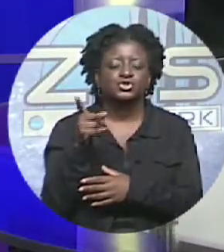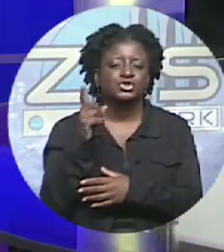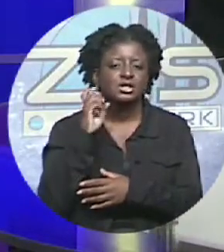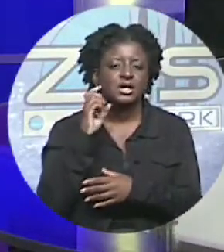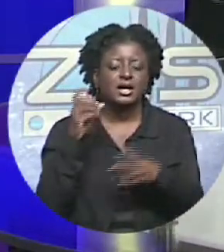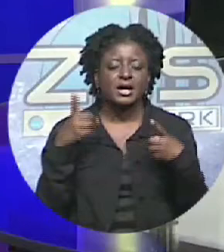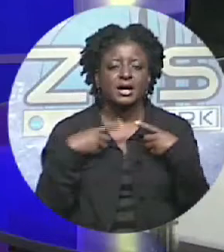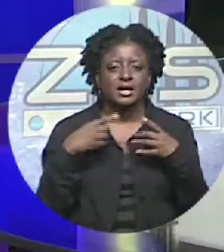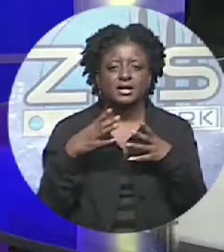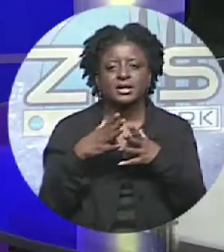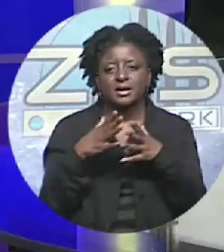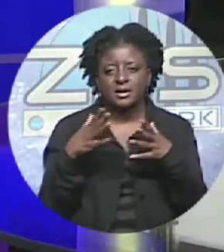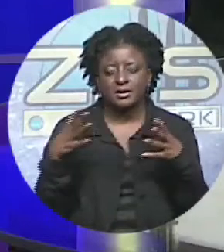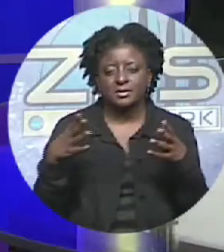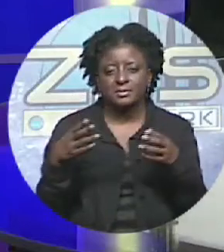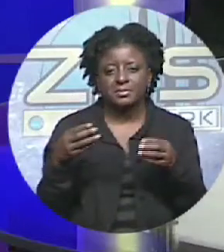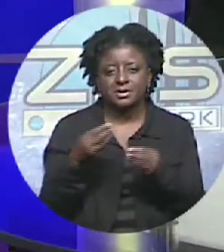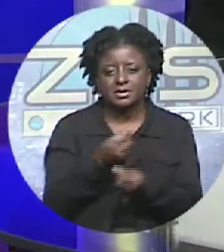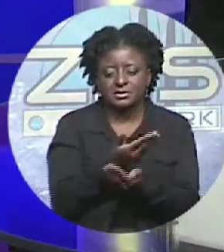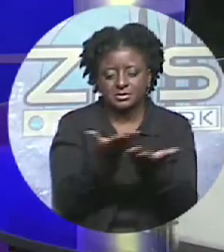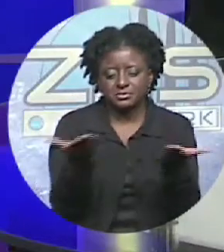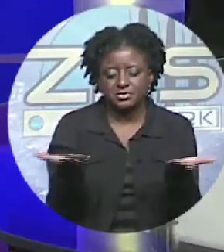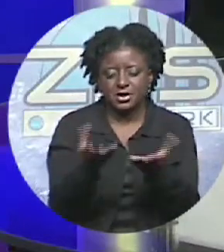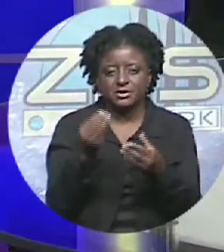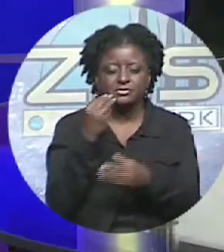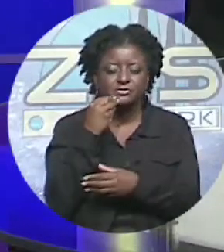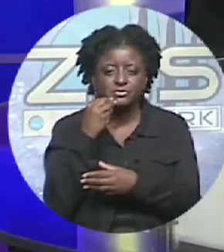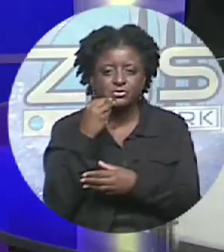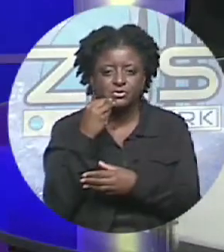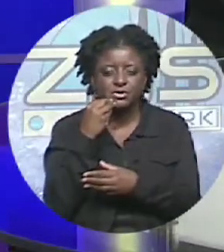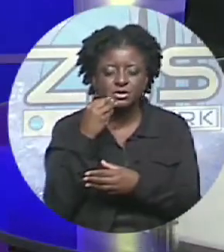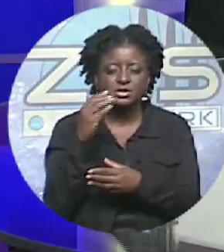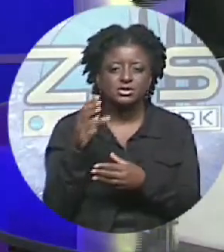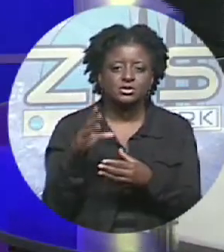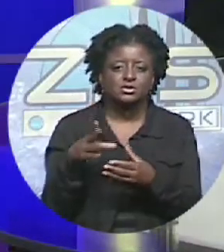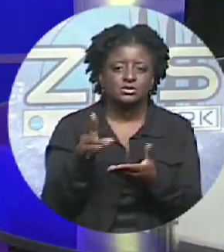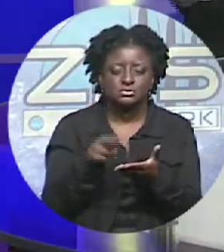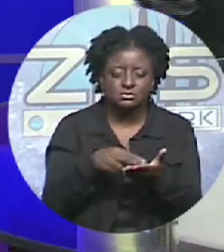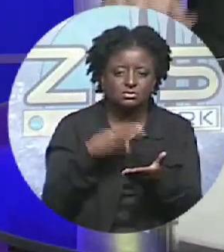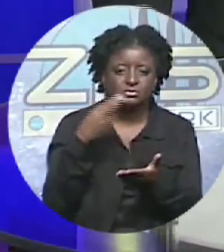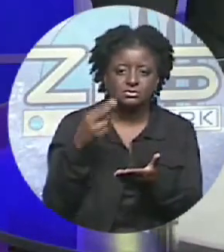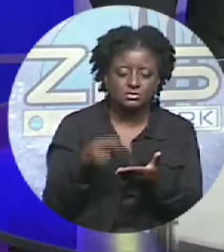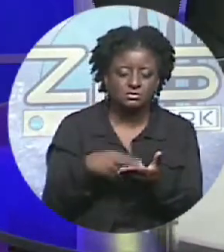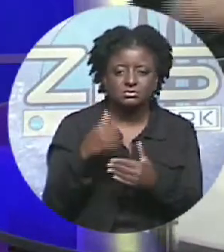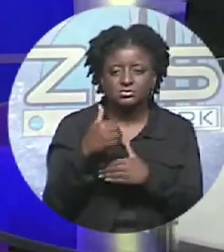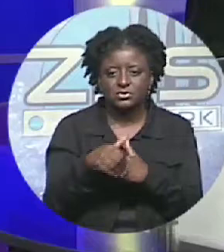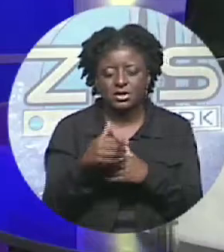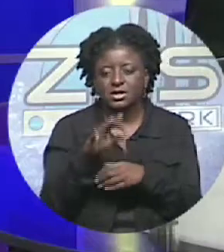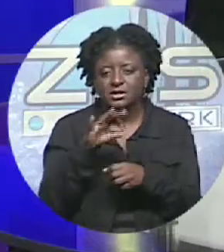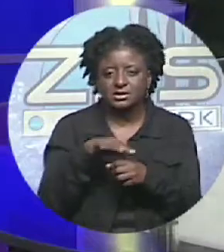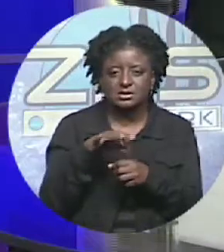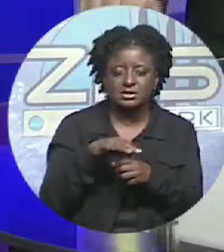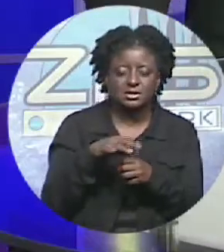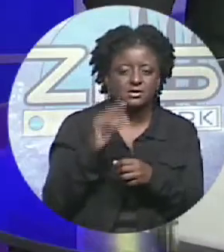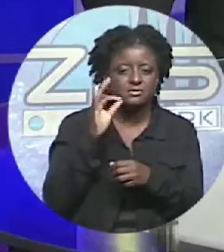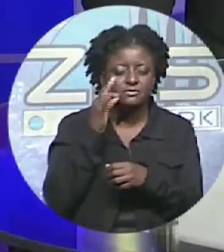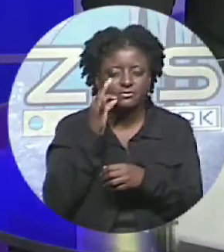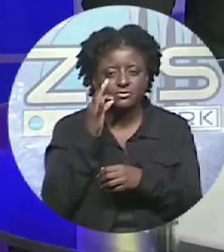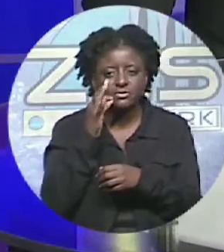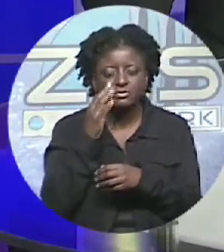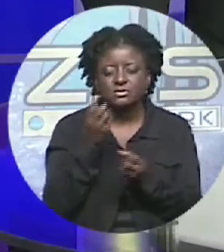She had chicken sauce, bread, tea, bagels, everything you could think of. Fruit